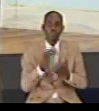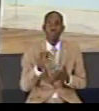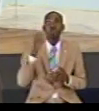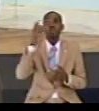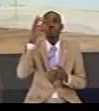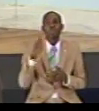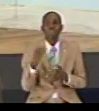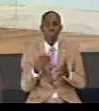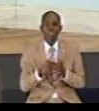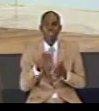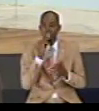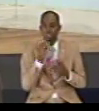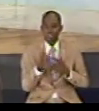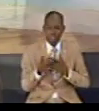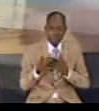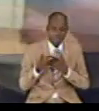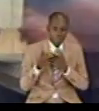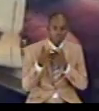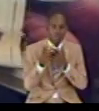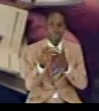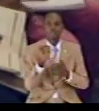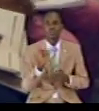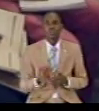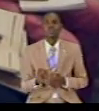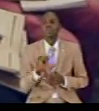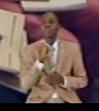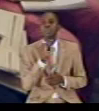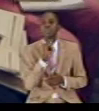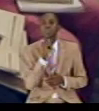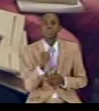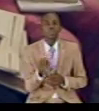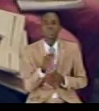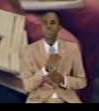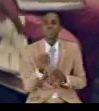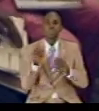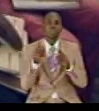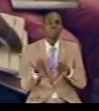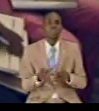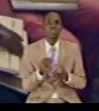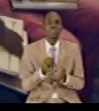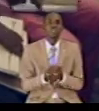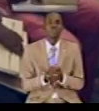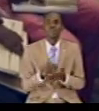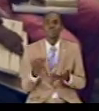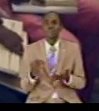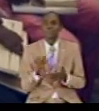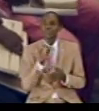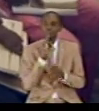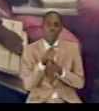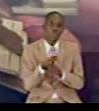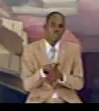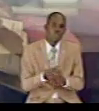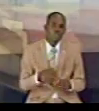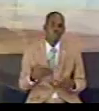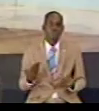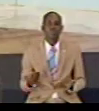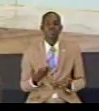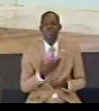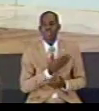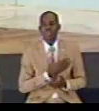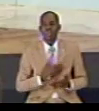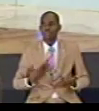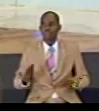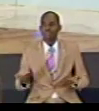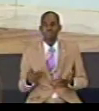is running, literally? It's not a person that, you know, is sluggish and lukewarm